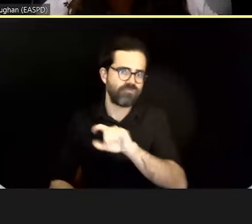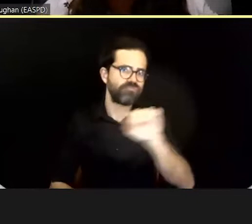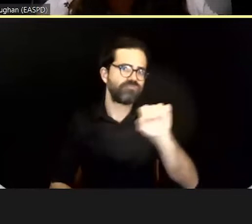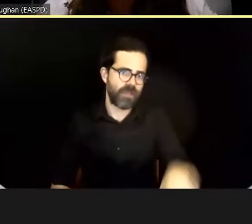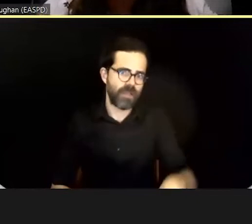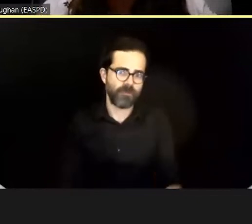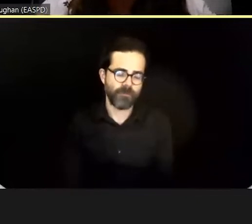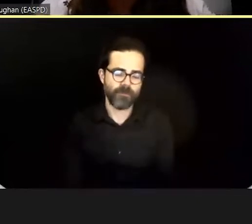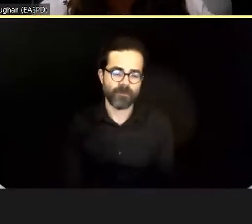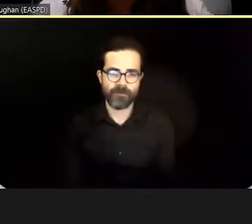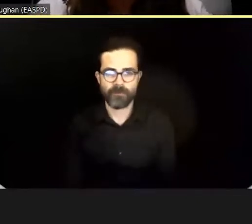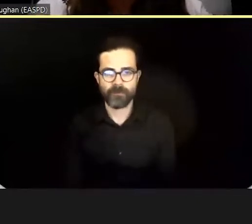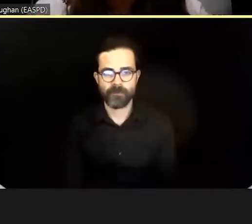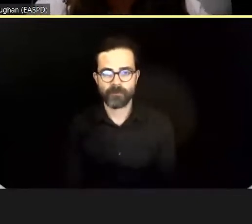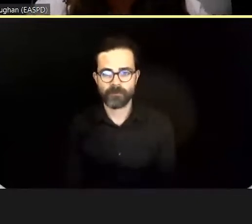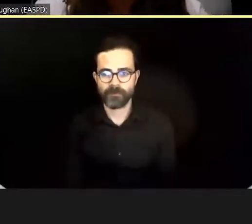So